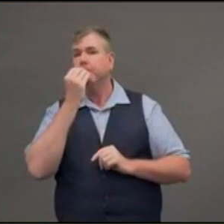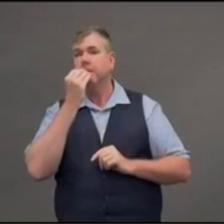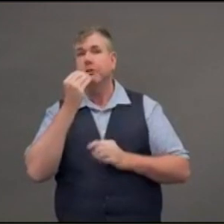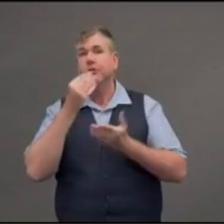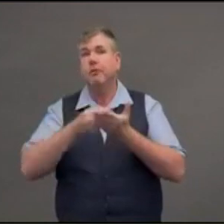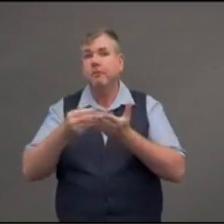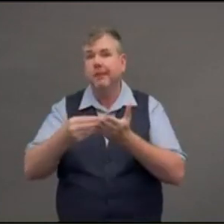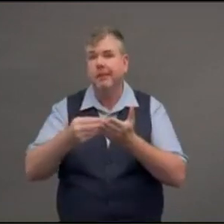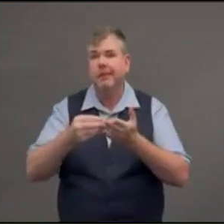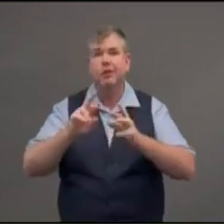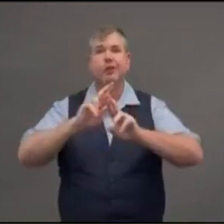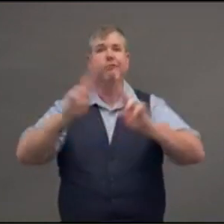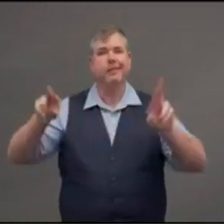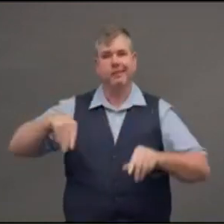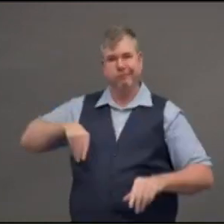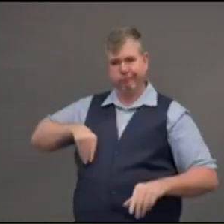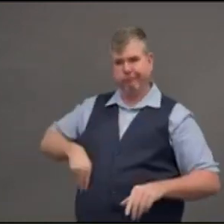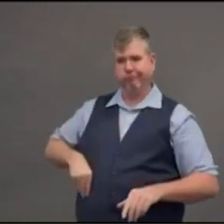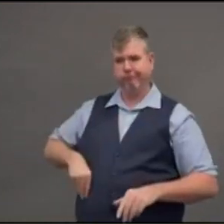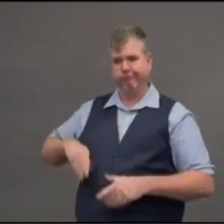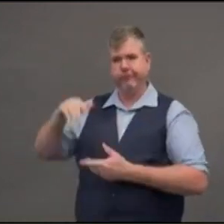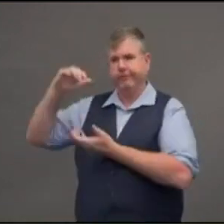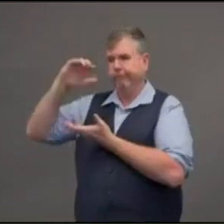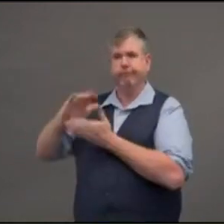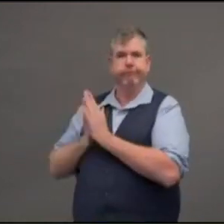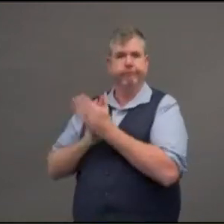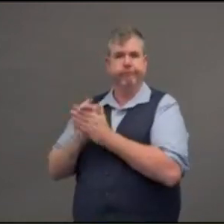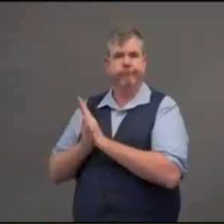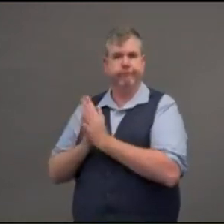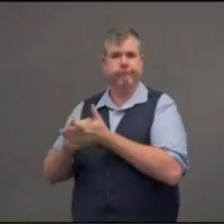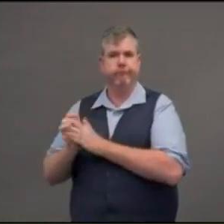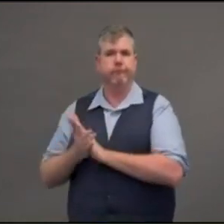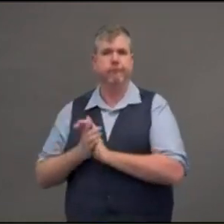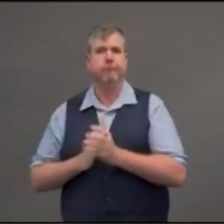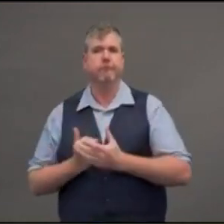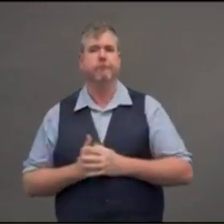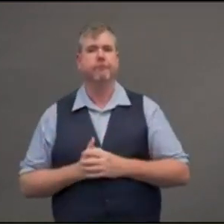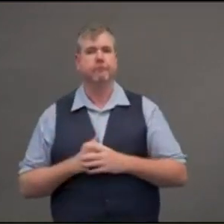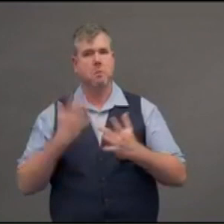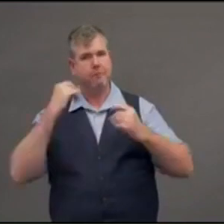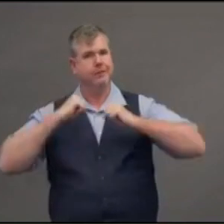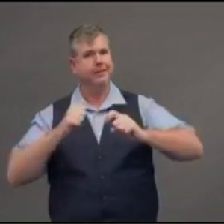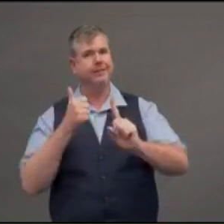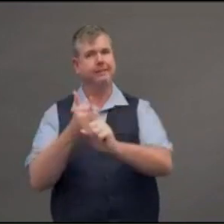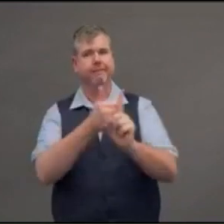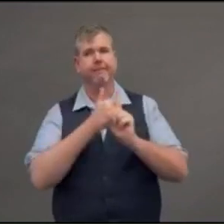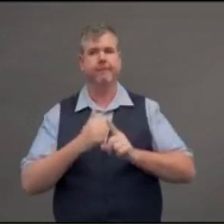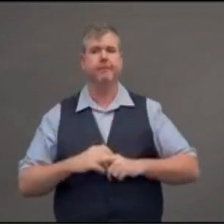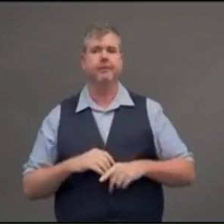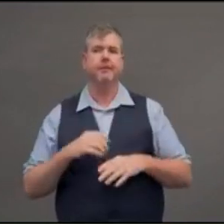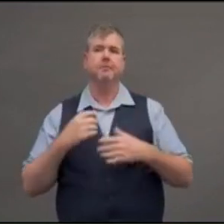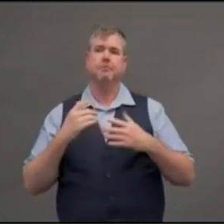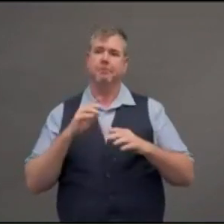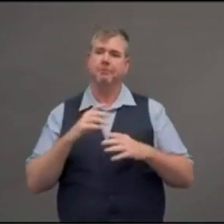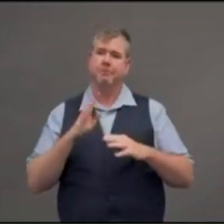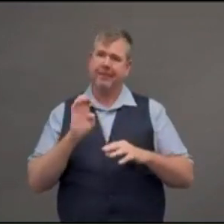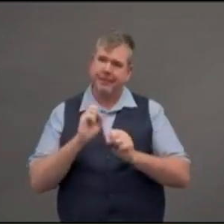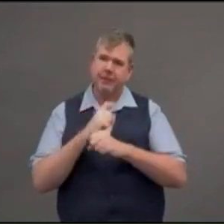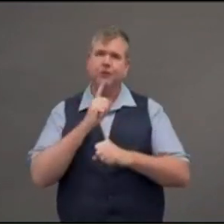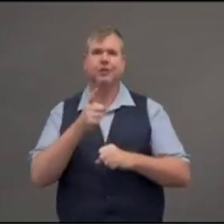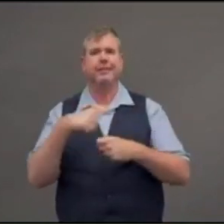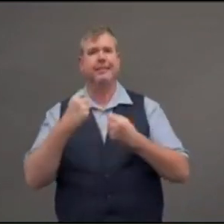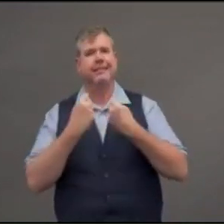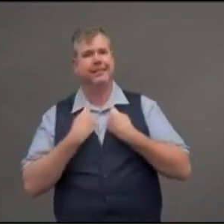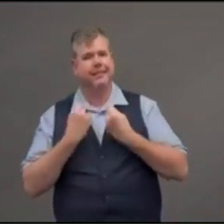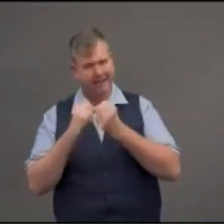you. Yeah, just try to make sure that you stay safe, because it is affecting us as the